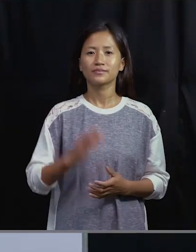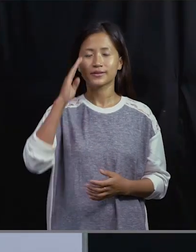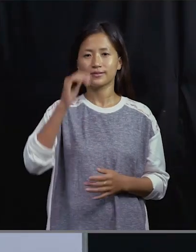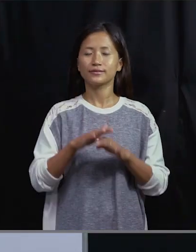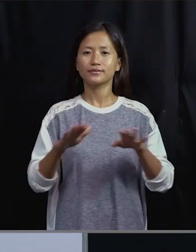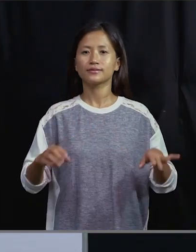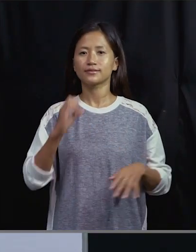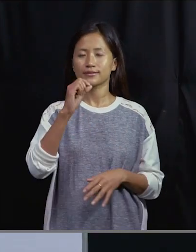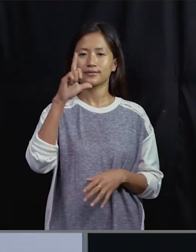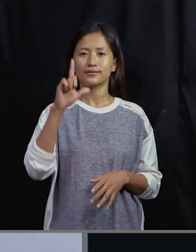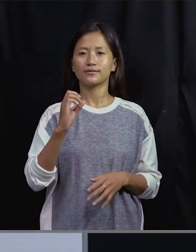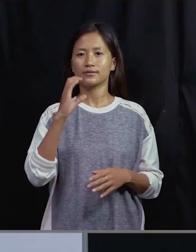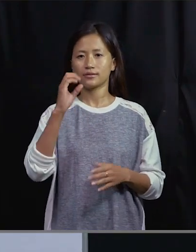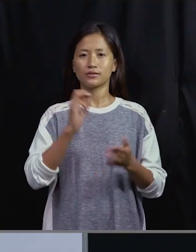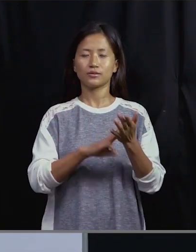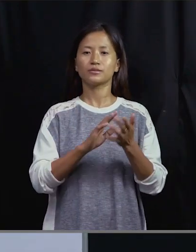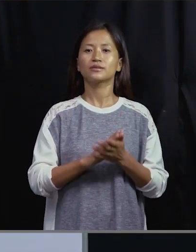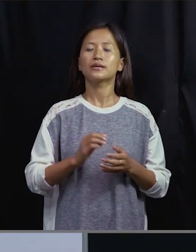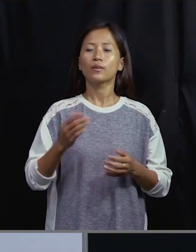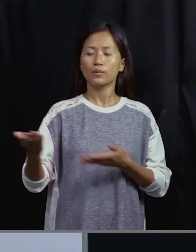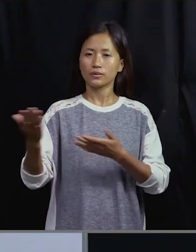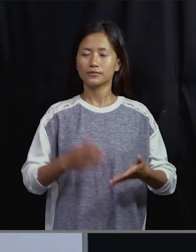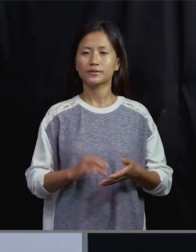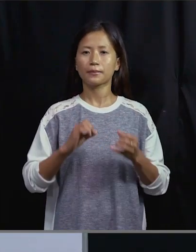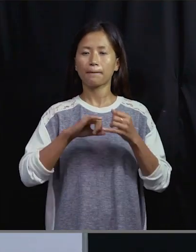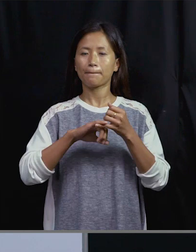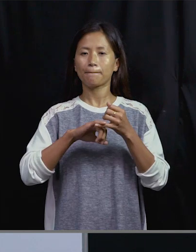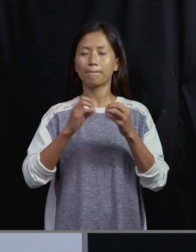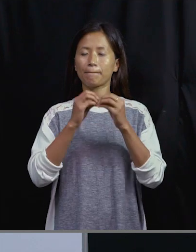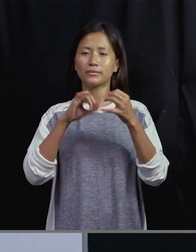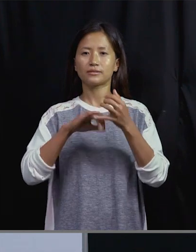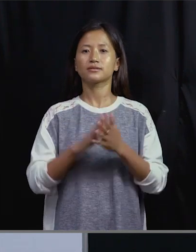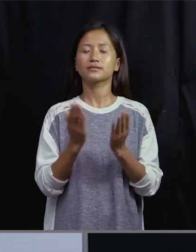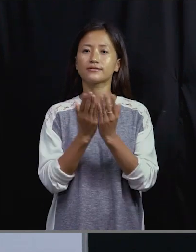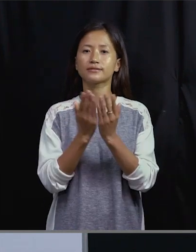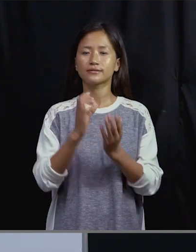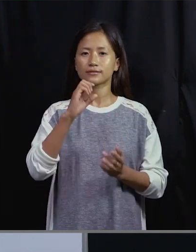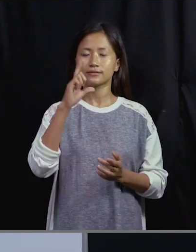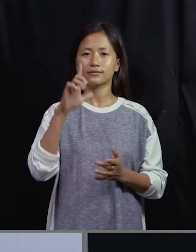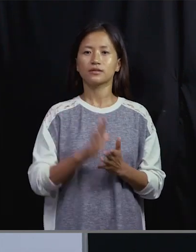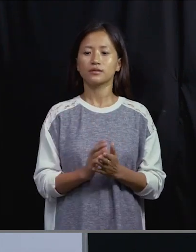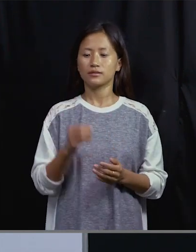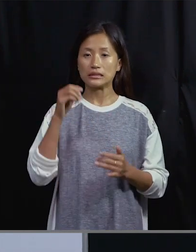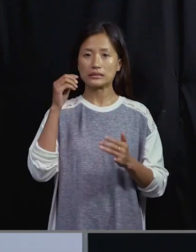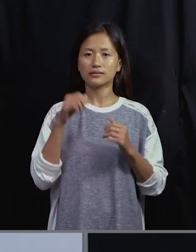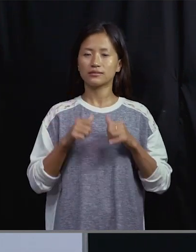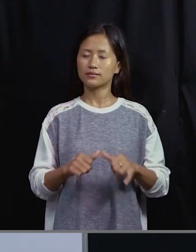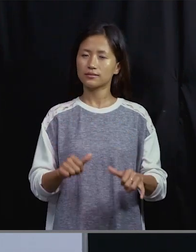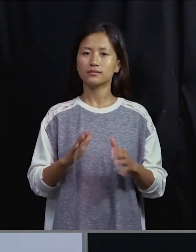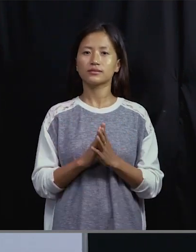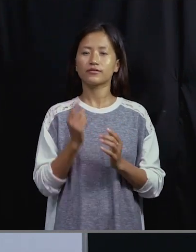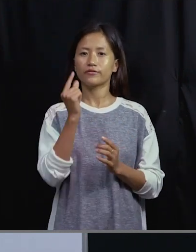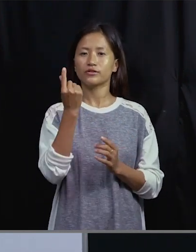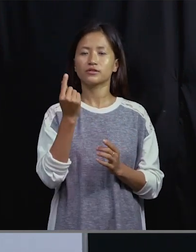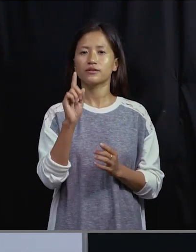Hello students of class 11 commerce, welcome to your business studies class. We are still in the first unit, that